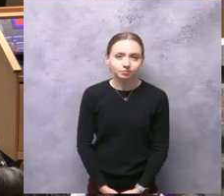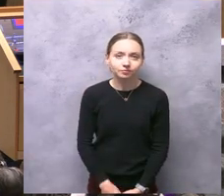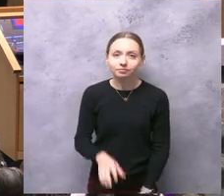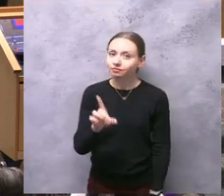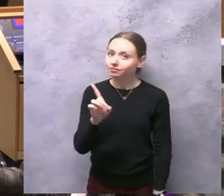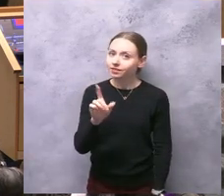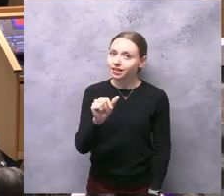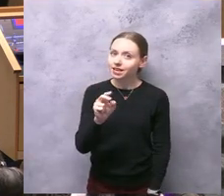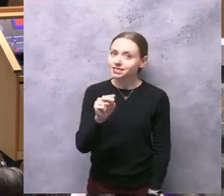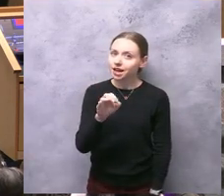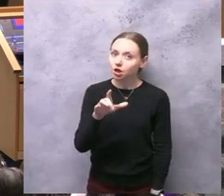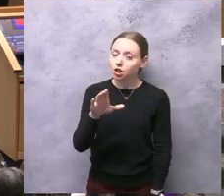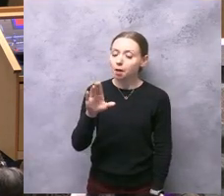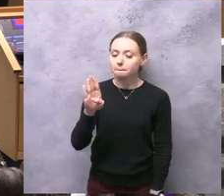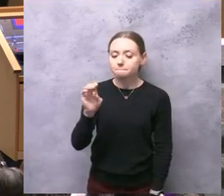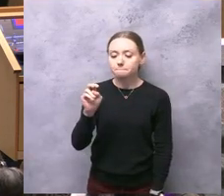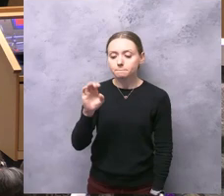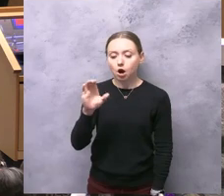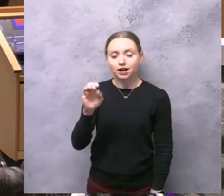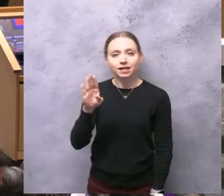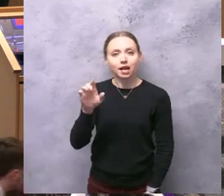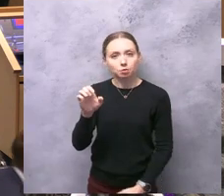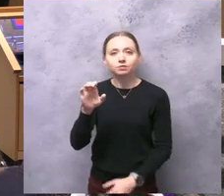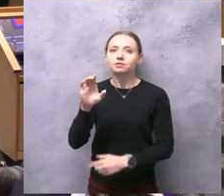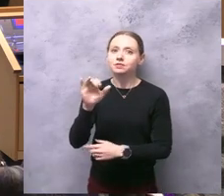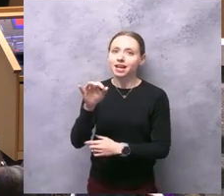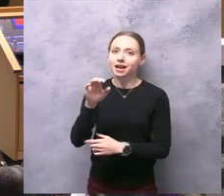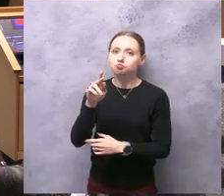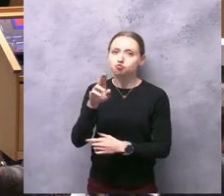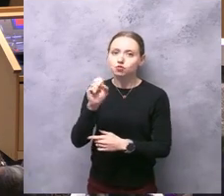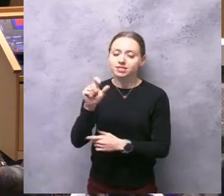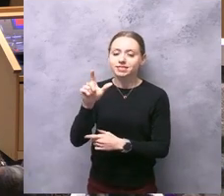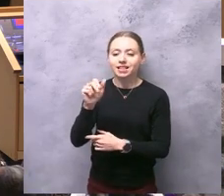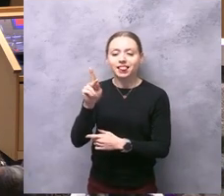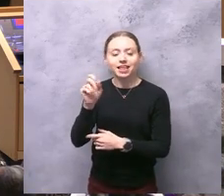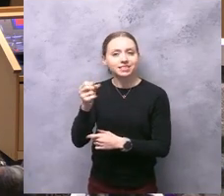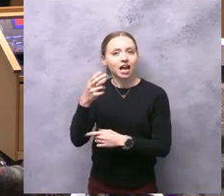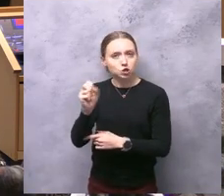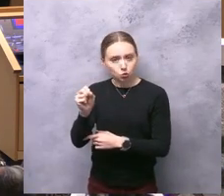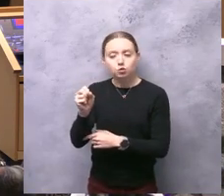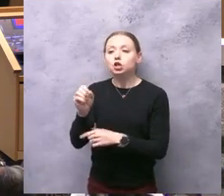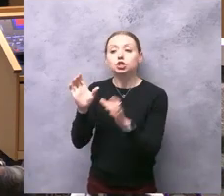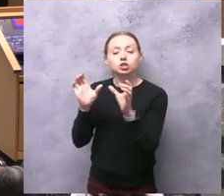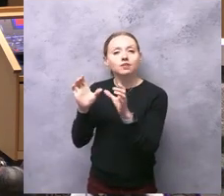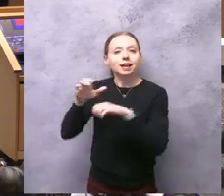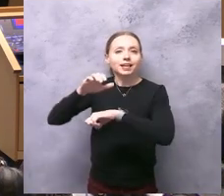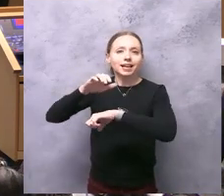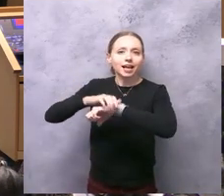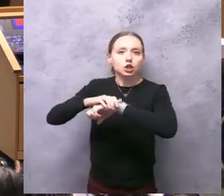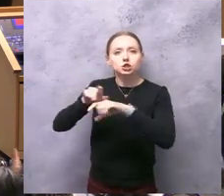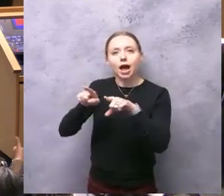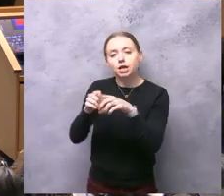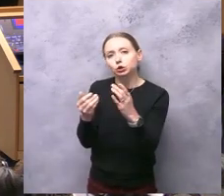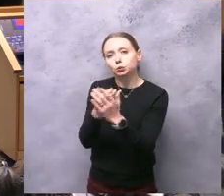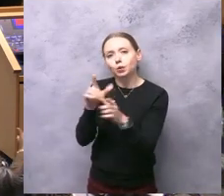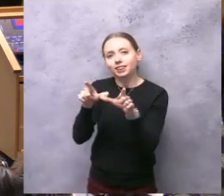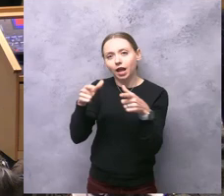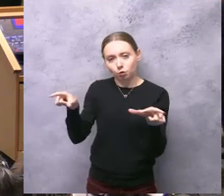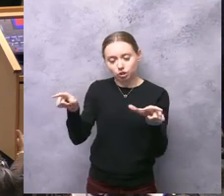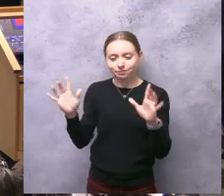Daniel Bond Cable from Cypress Lakes High School, certified in English as a new language.